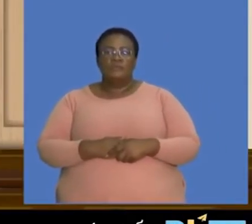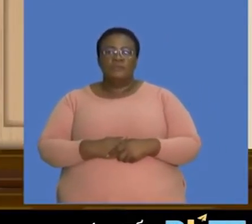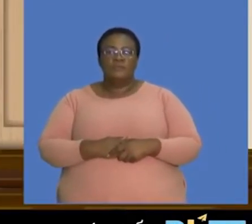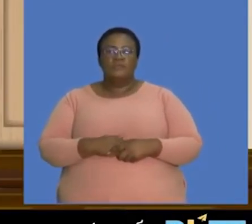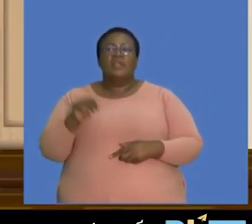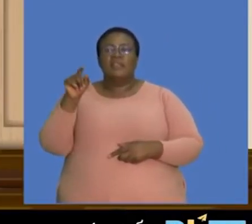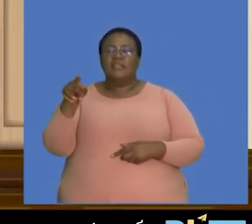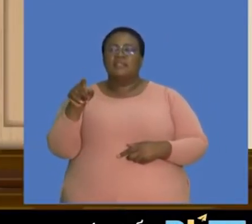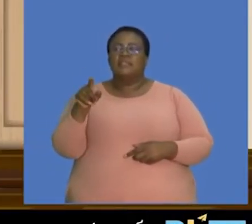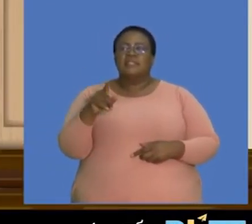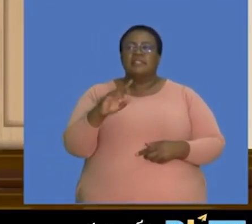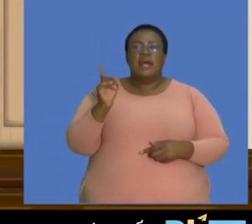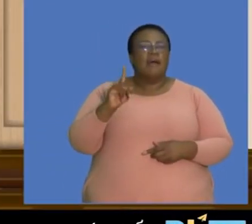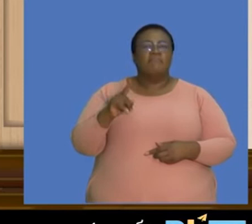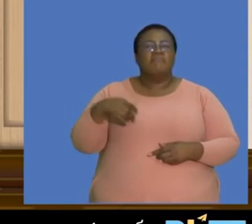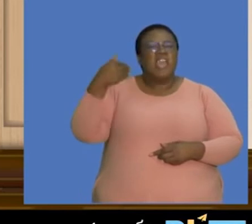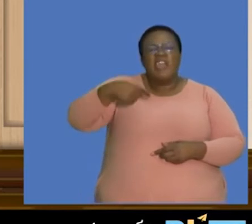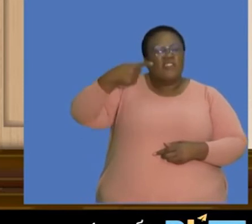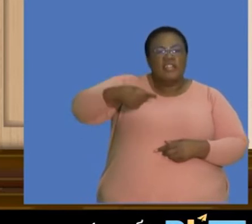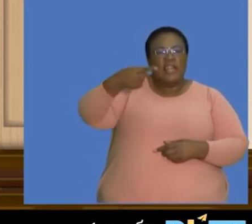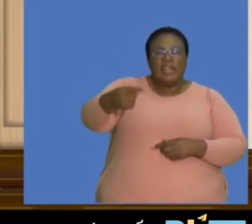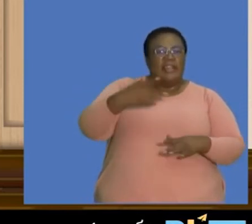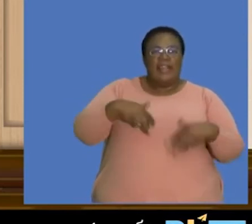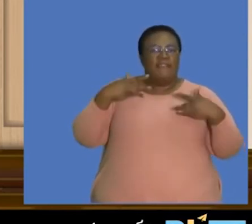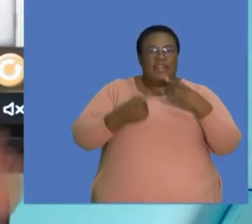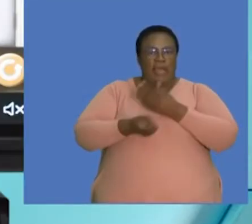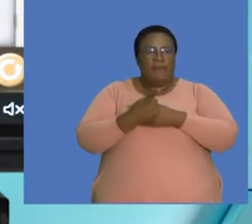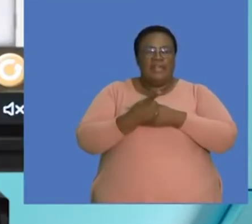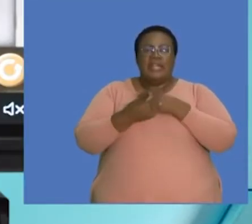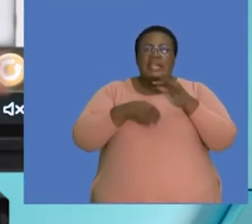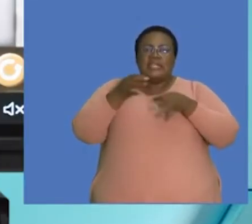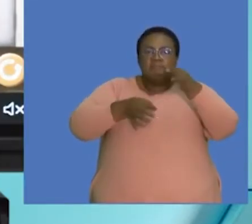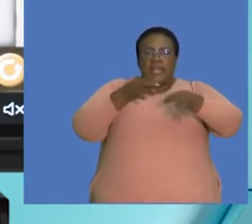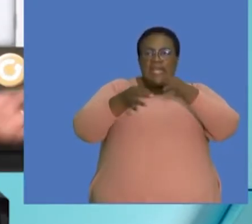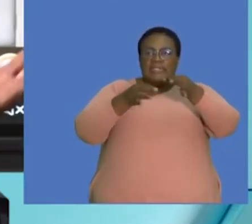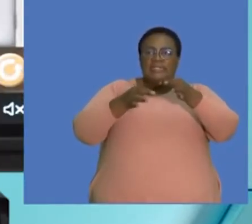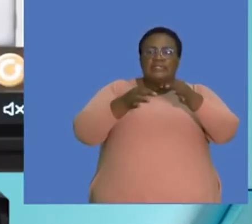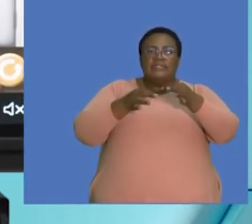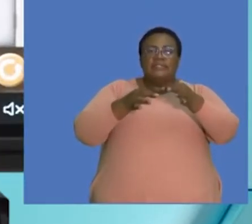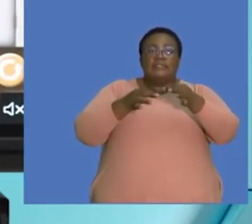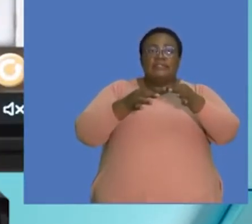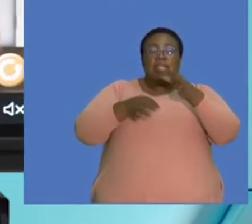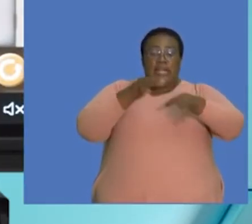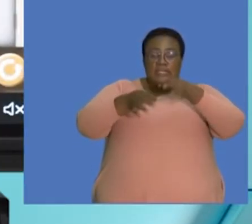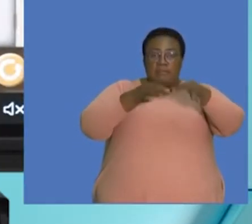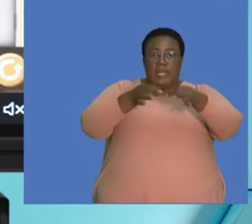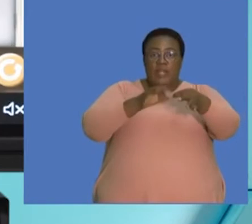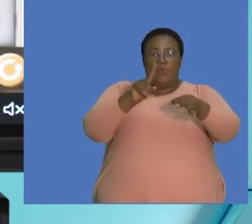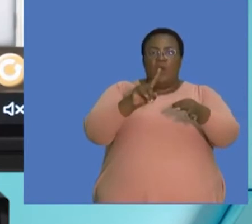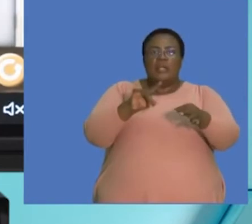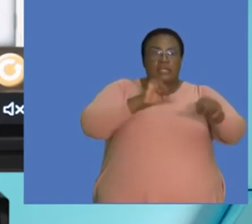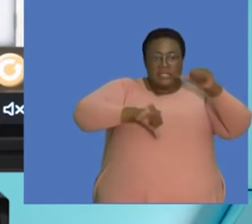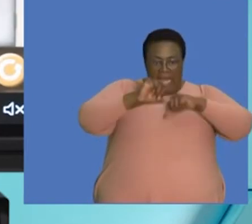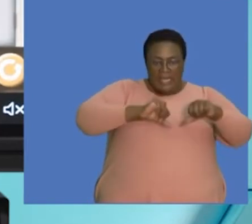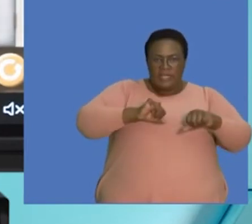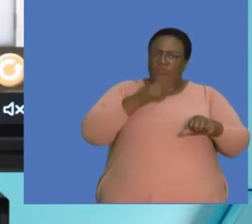our observation. This is actually, an everyday life observation. It explains the science, that we observe, almost